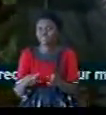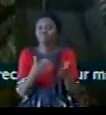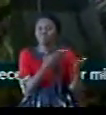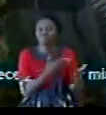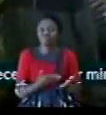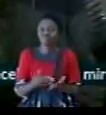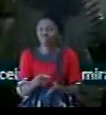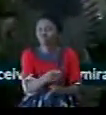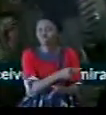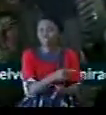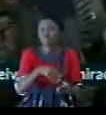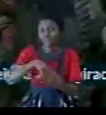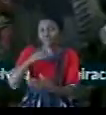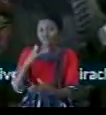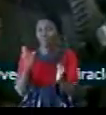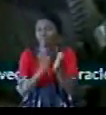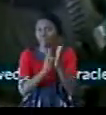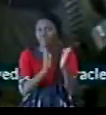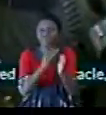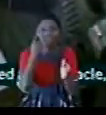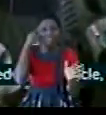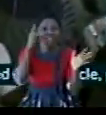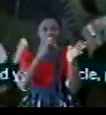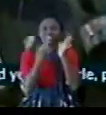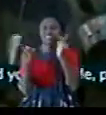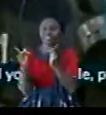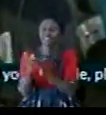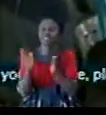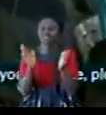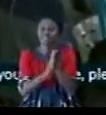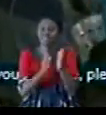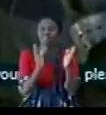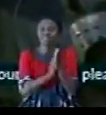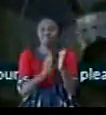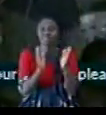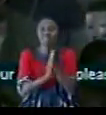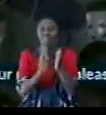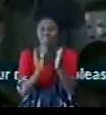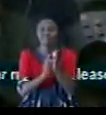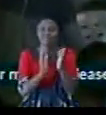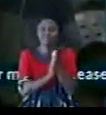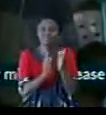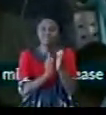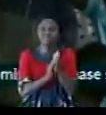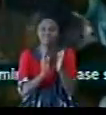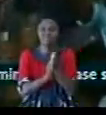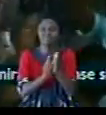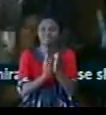them out. Put your hands together for Jesus.